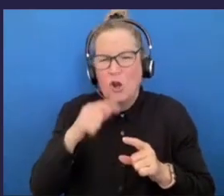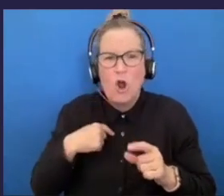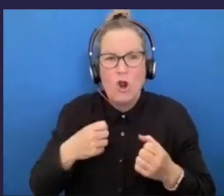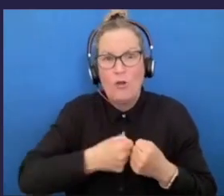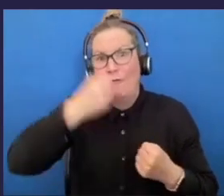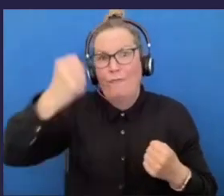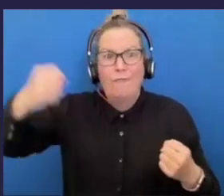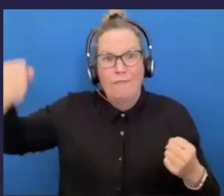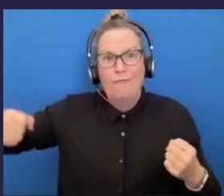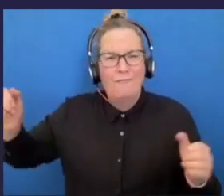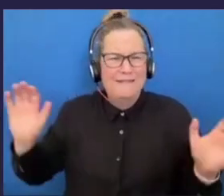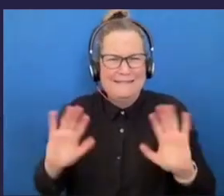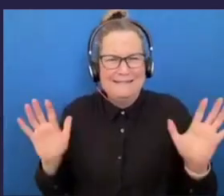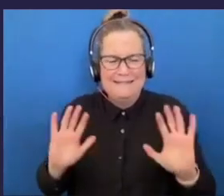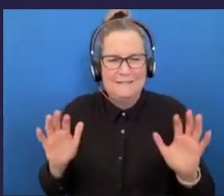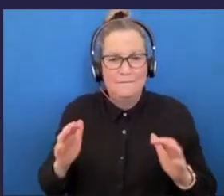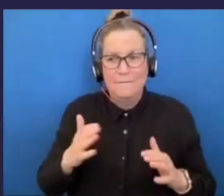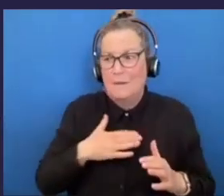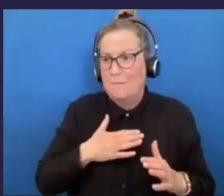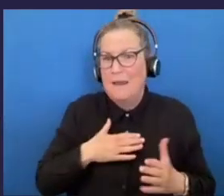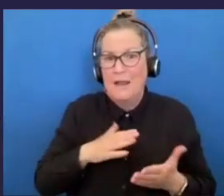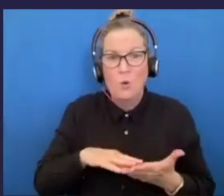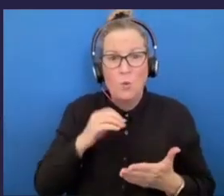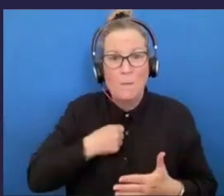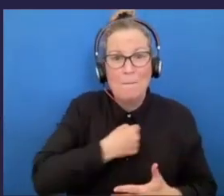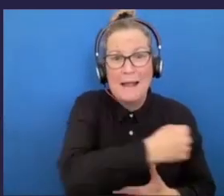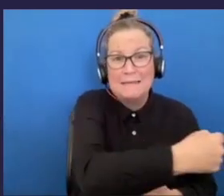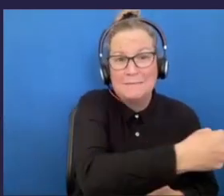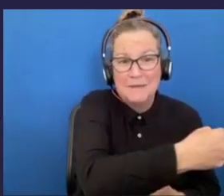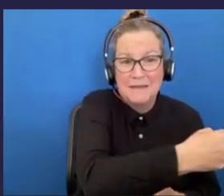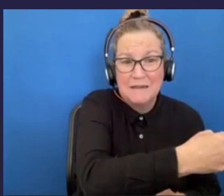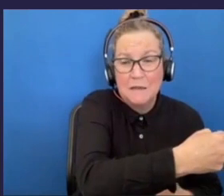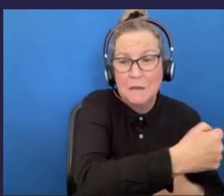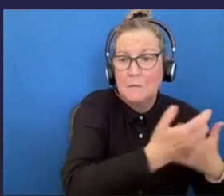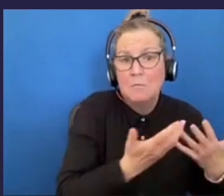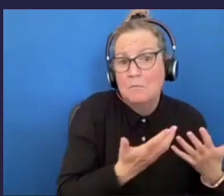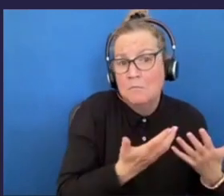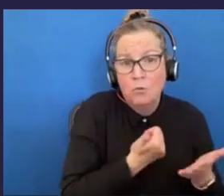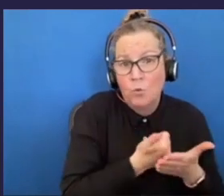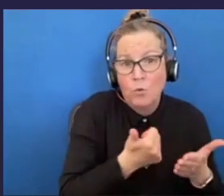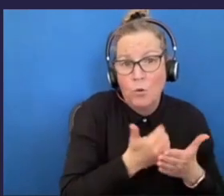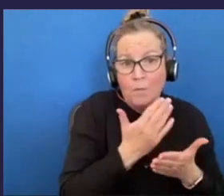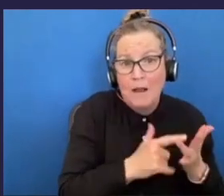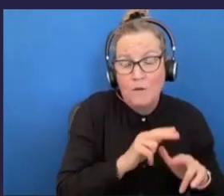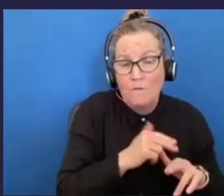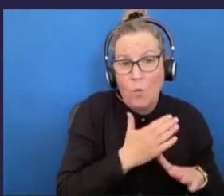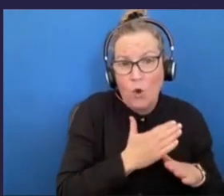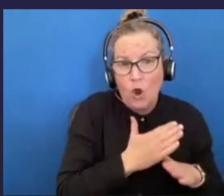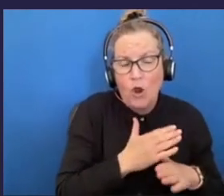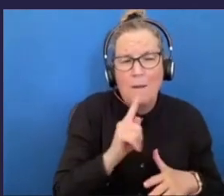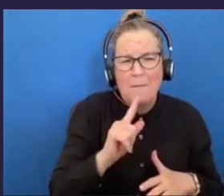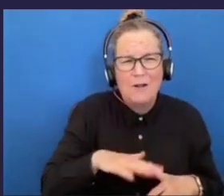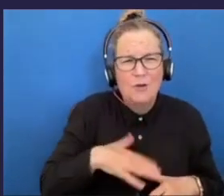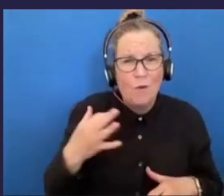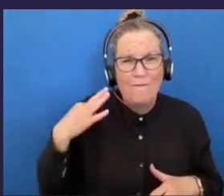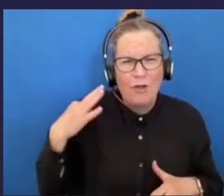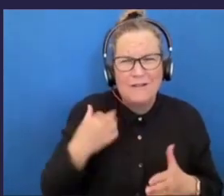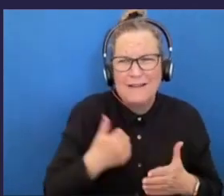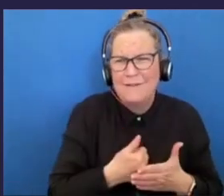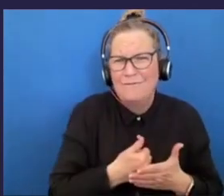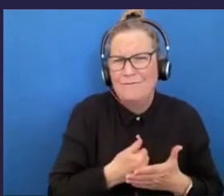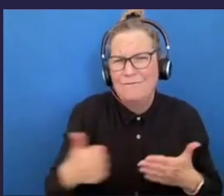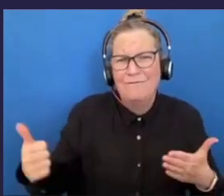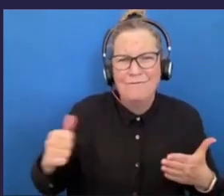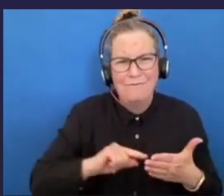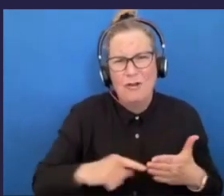career and I had to do, student placements and things like that. So that's quite typical in some ways, but we don't want people to be stuck in those roles forever. We do want to